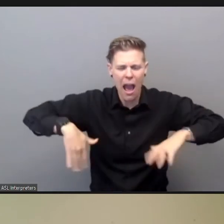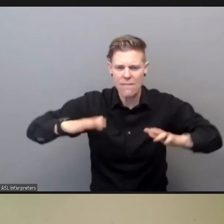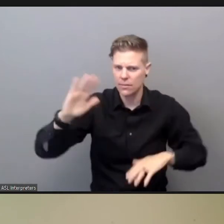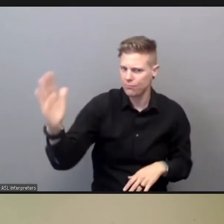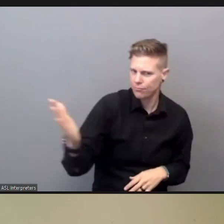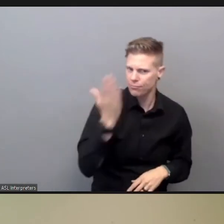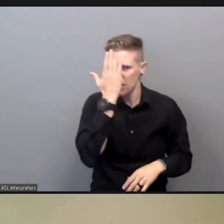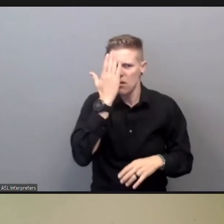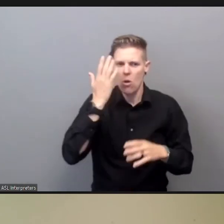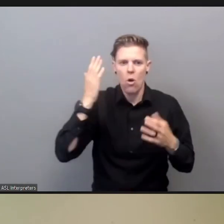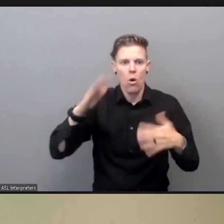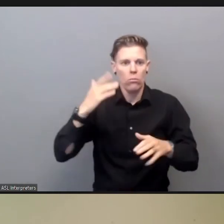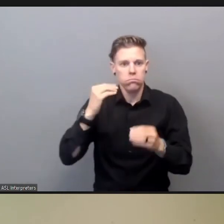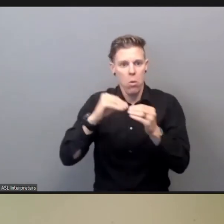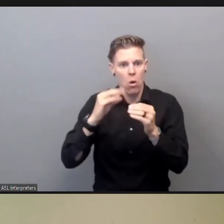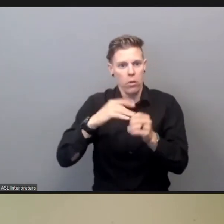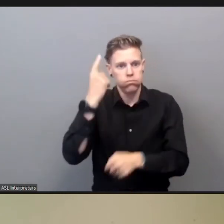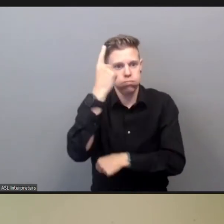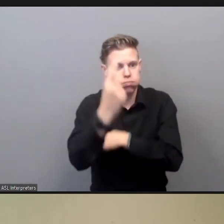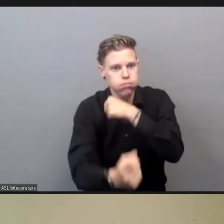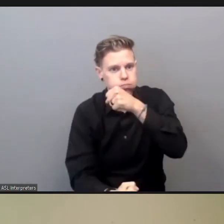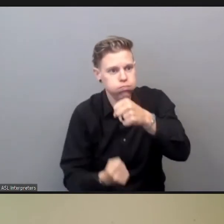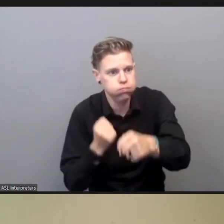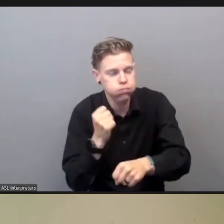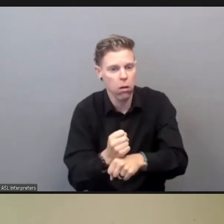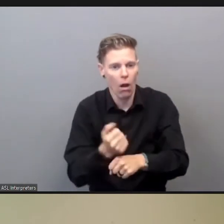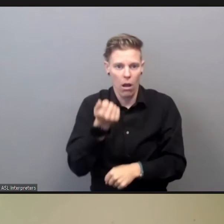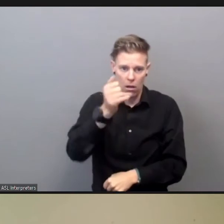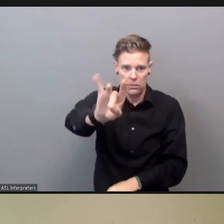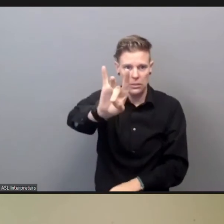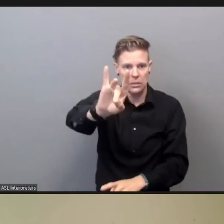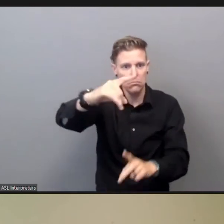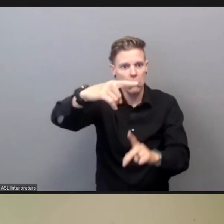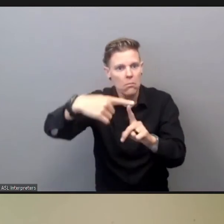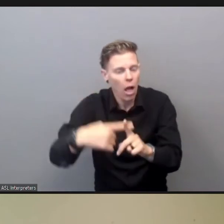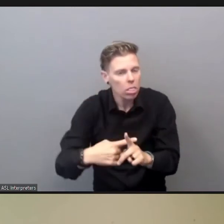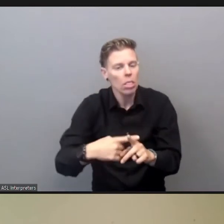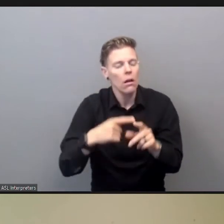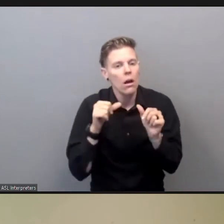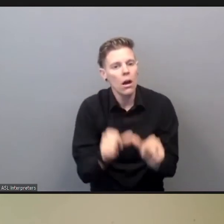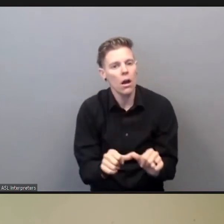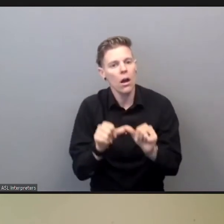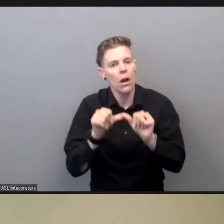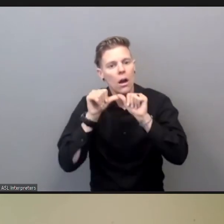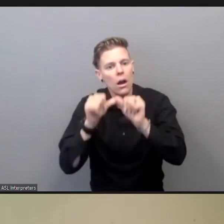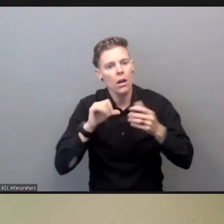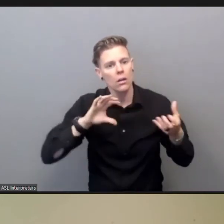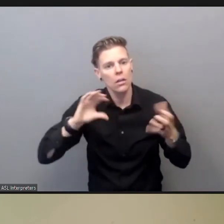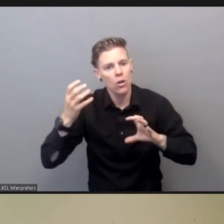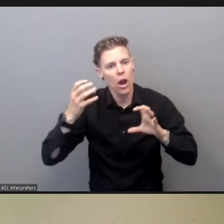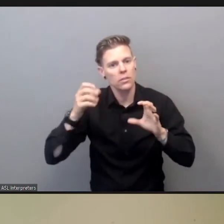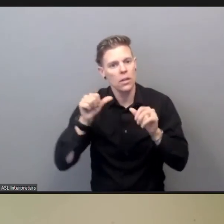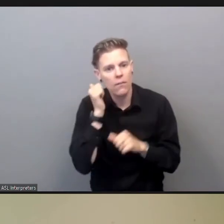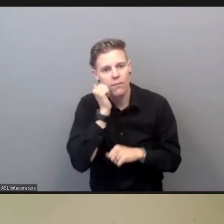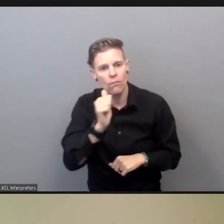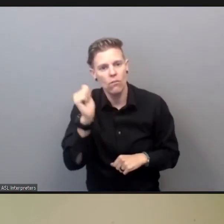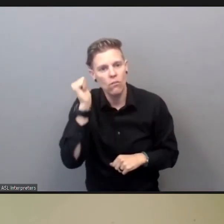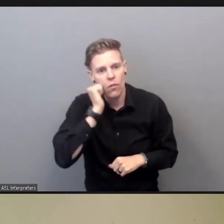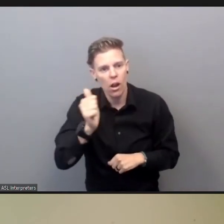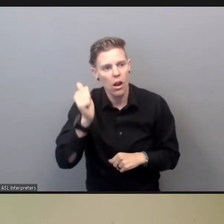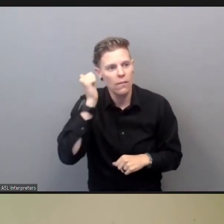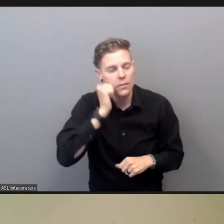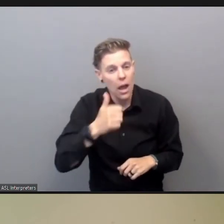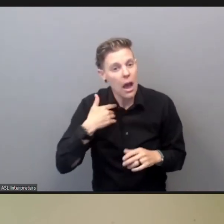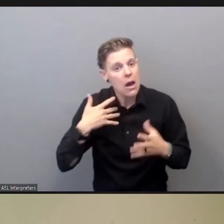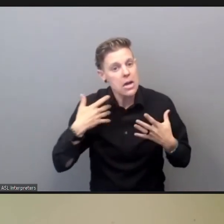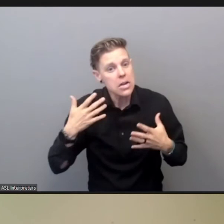that you can only kind of encourage people so much to hang in there and, imagine that after 18 months.